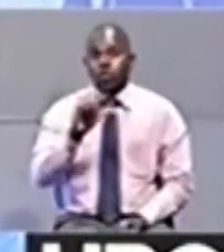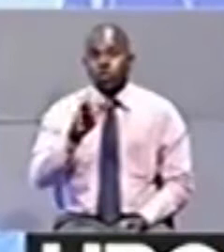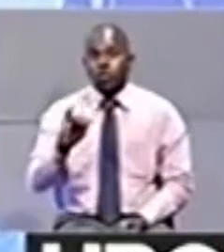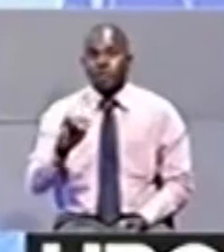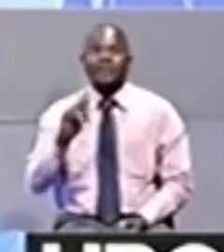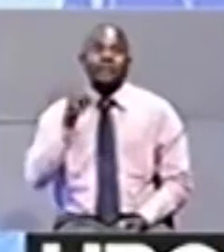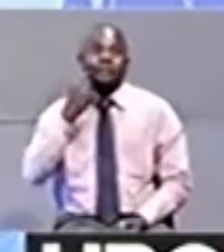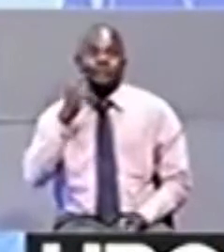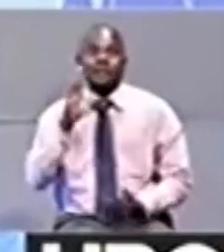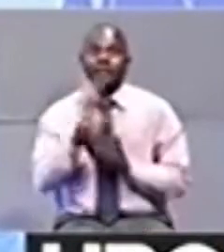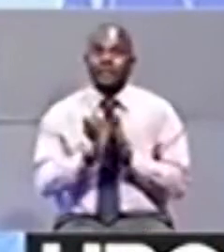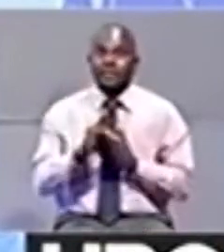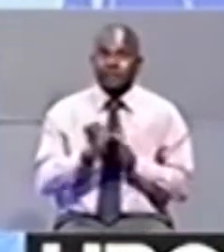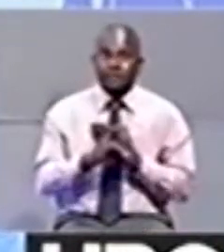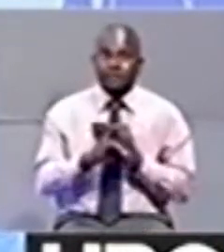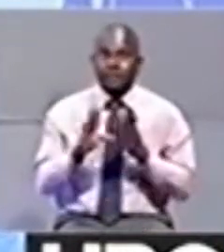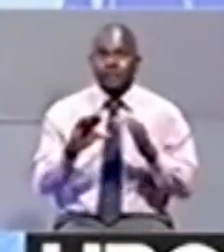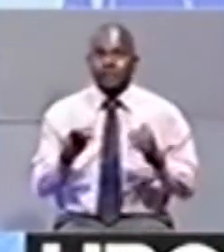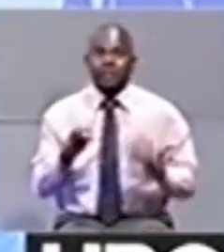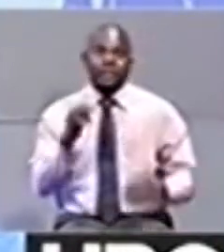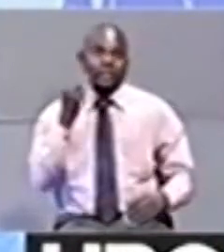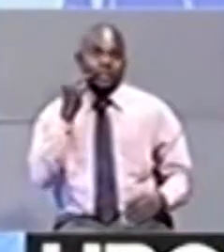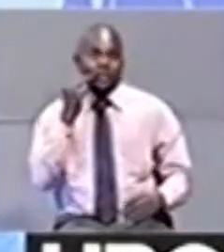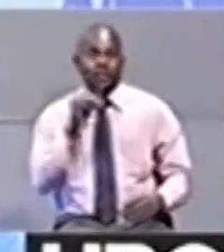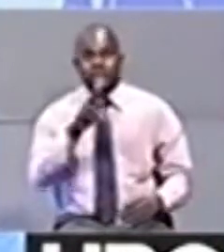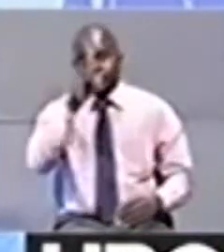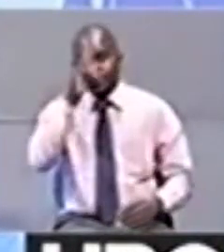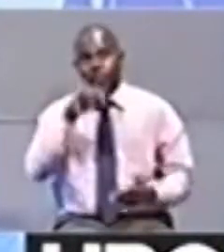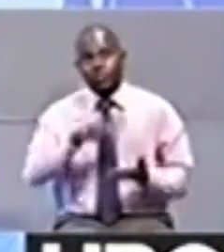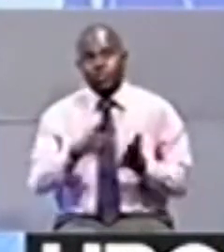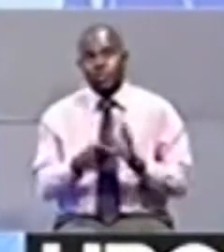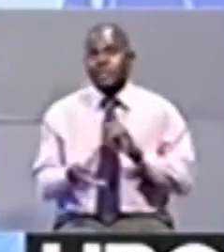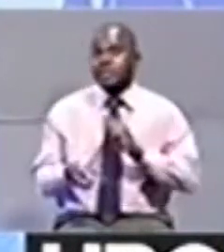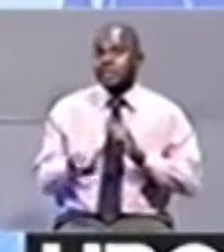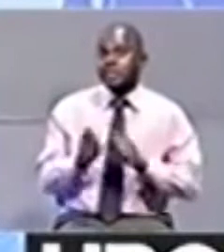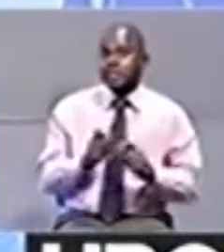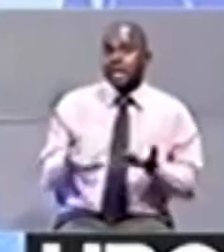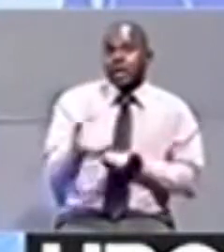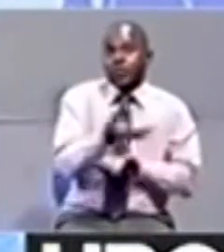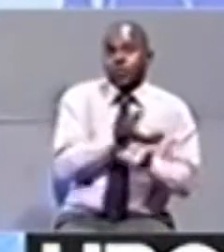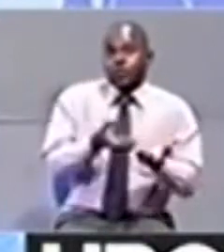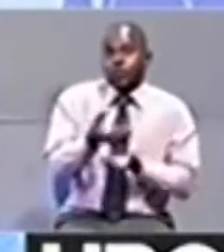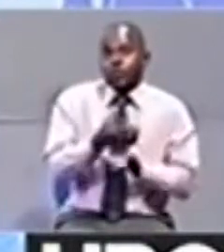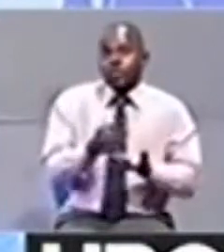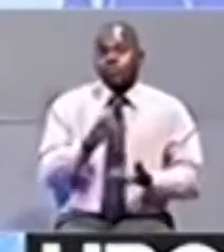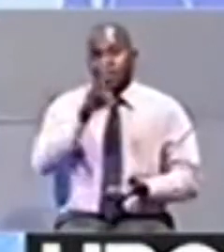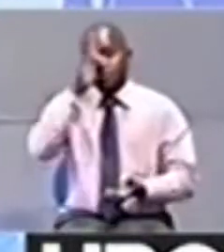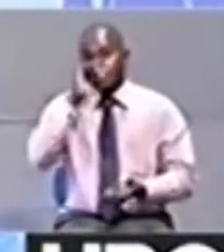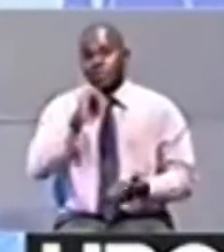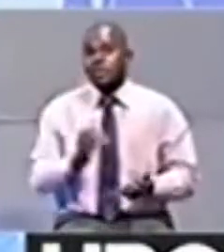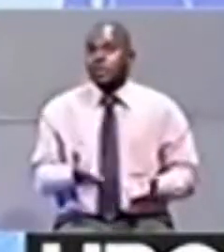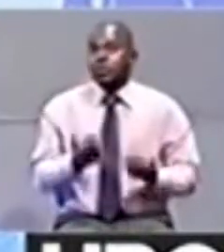Saemaul Geumgo model, the village project will transform the economies of these villages and improve